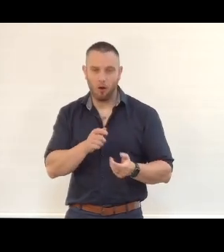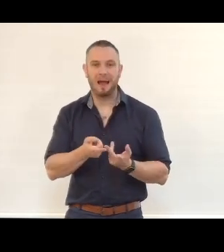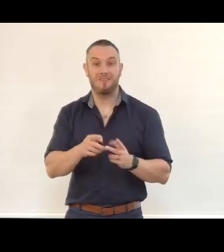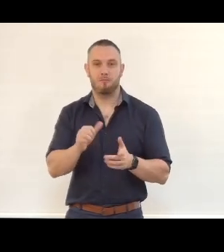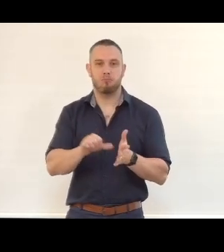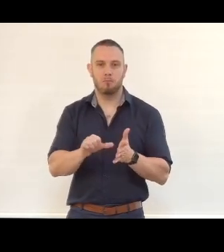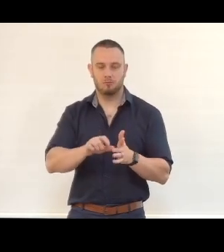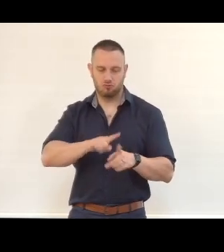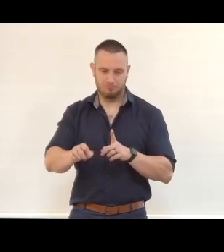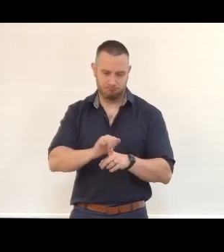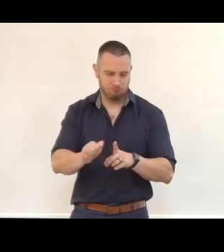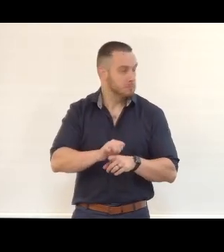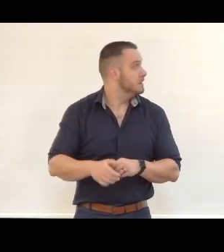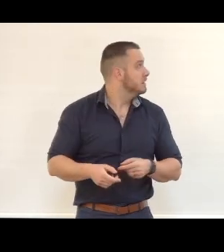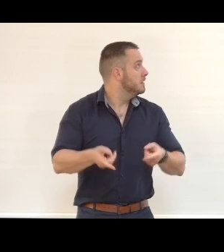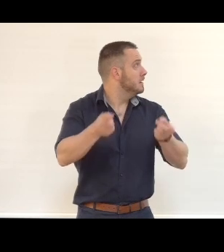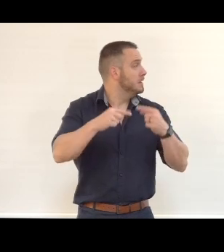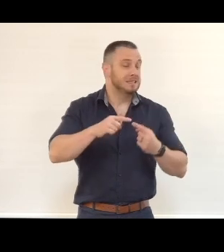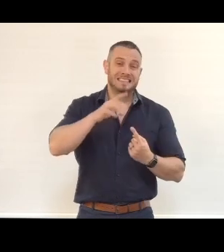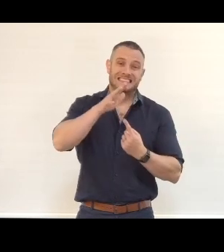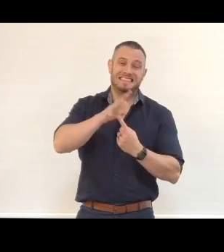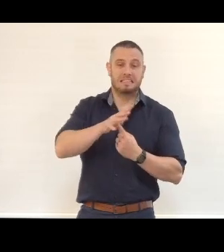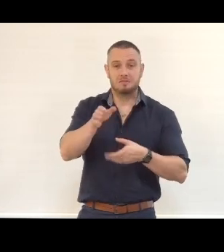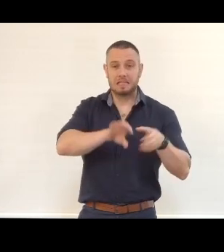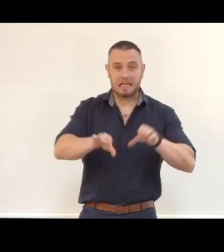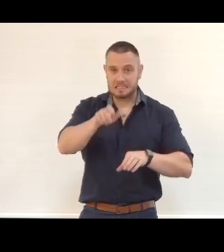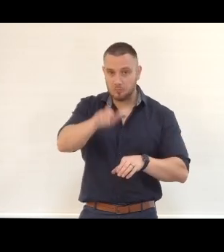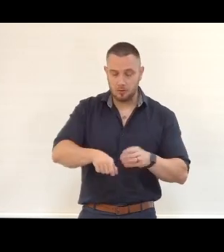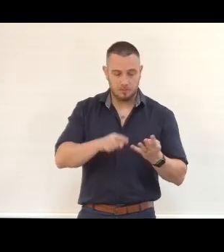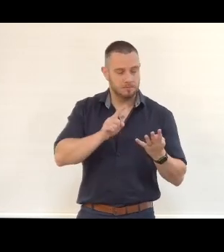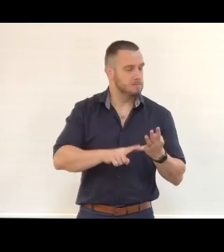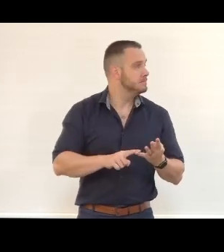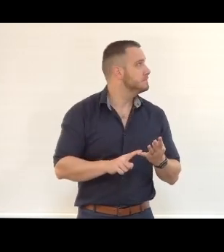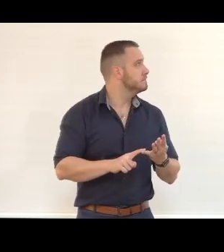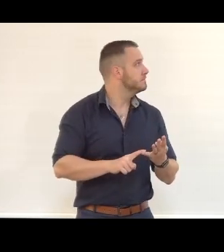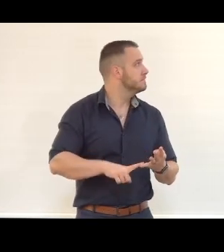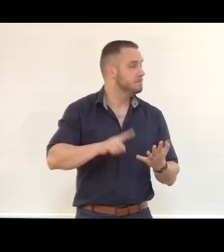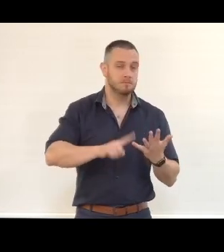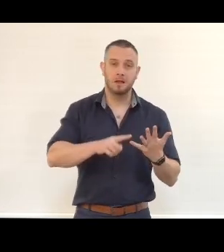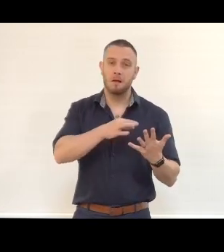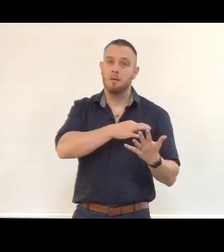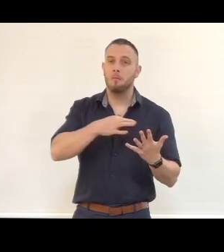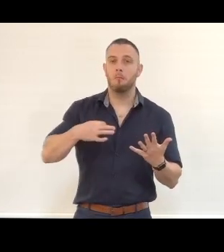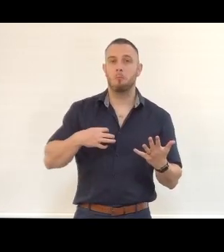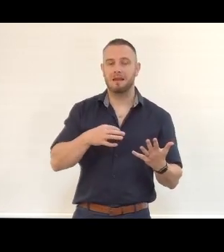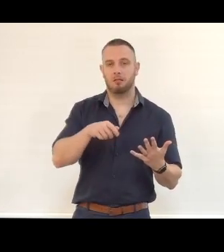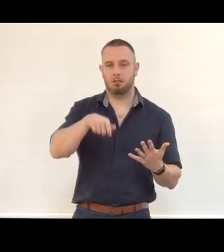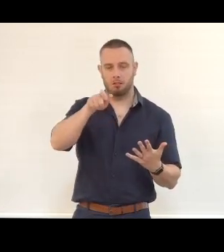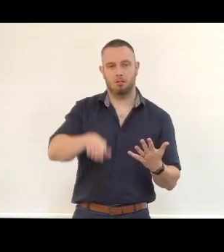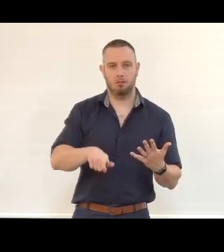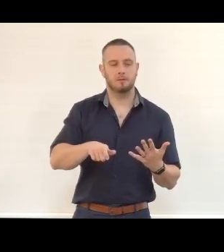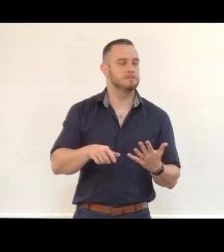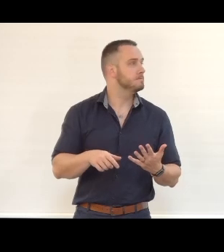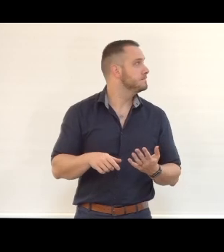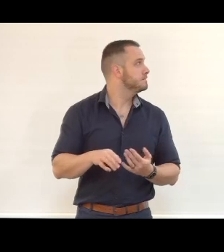it. The chief scientist, which is the main responsible person for the scientific experiments, a medical officer that's doing daily medical